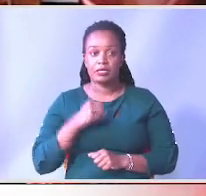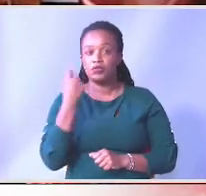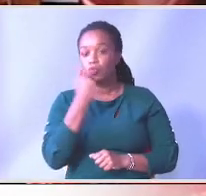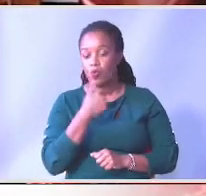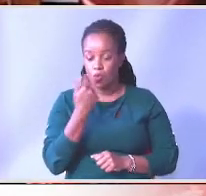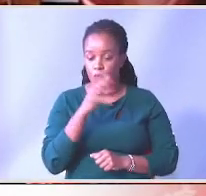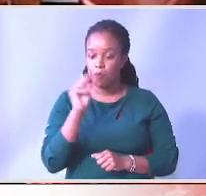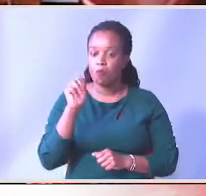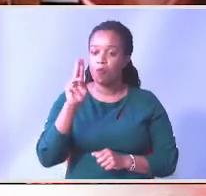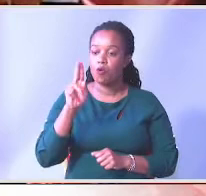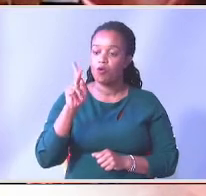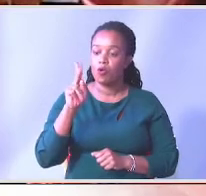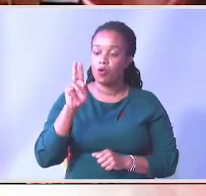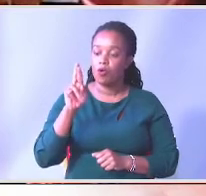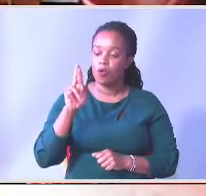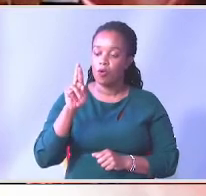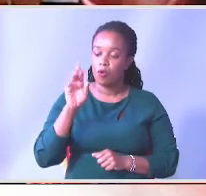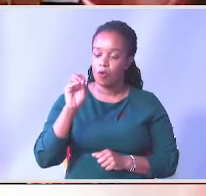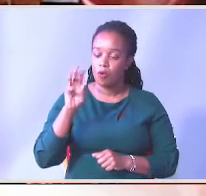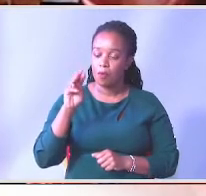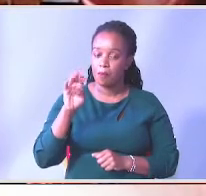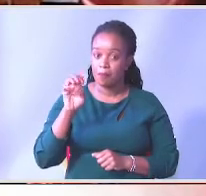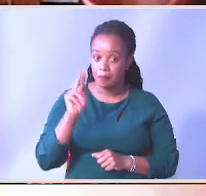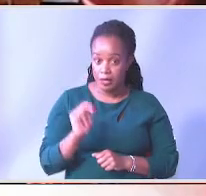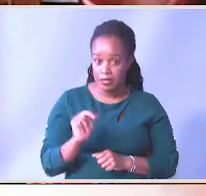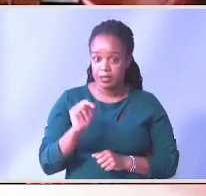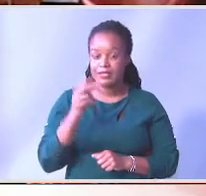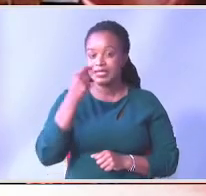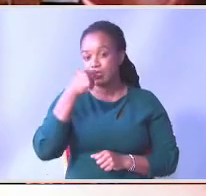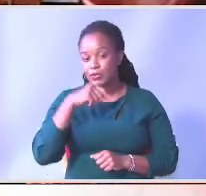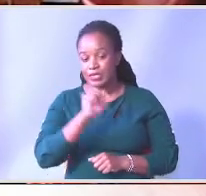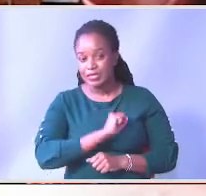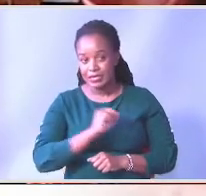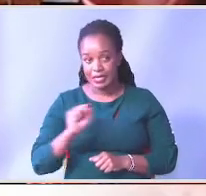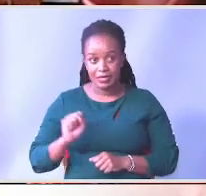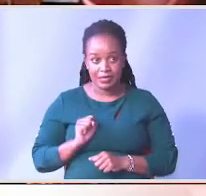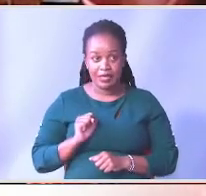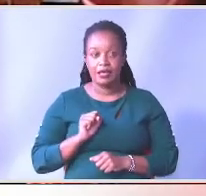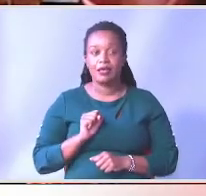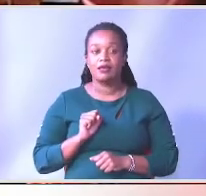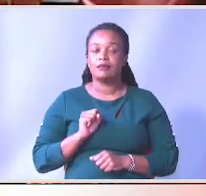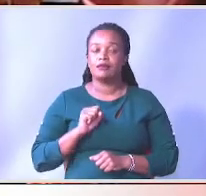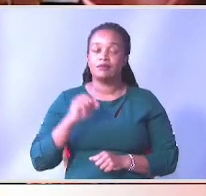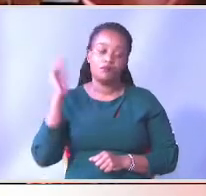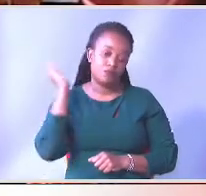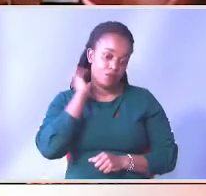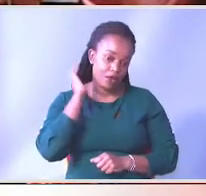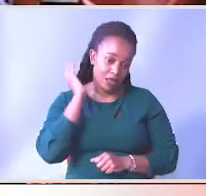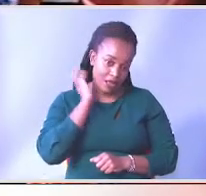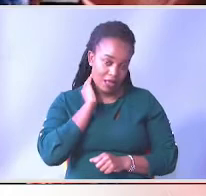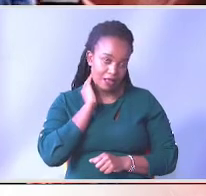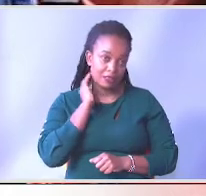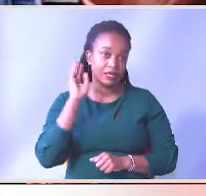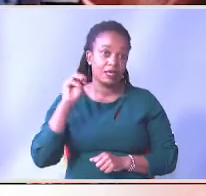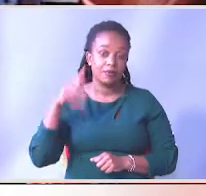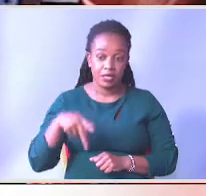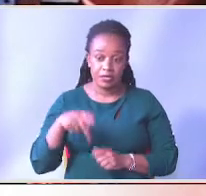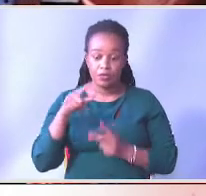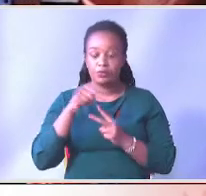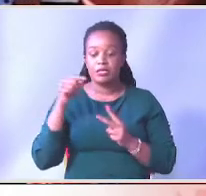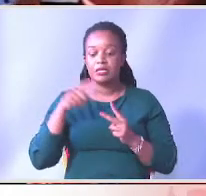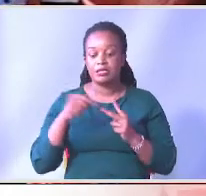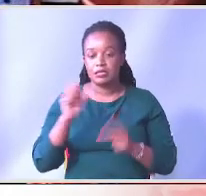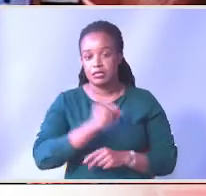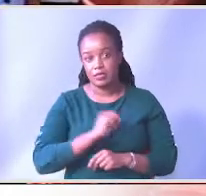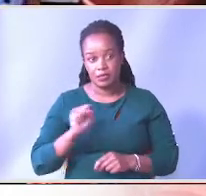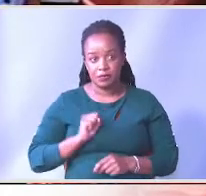Kipchumba Murkomen, Samson Cherargei of Nandi, Kitui Senator Enoch Wambua, Murang'a Zirungu Kang'ata, and nominated senators